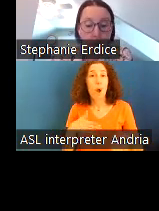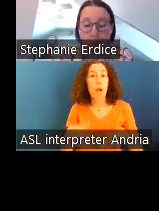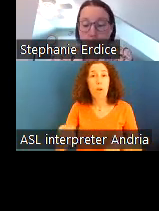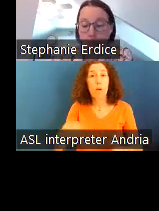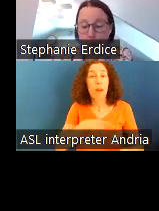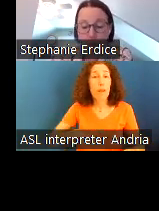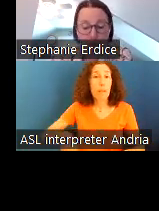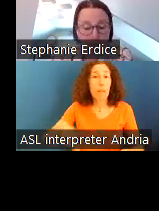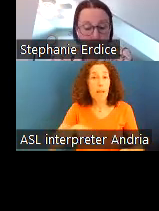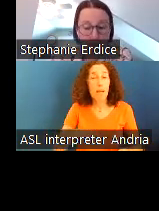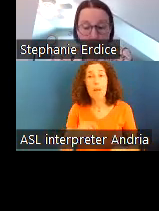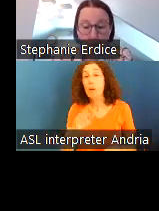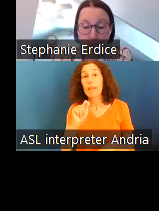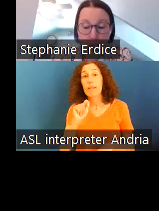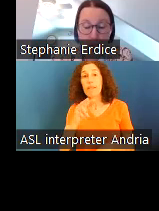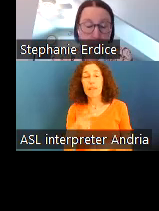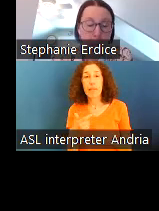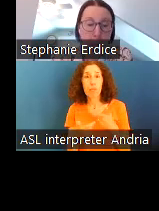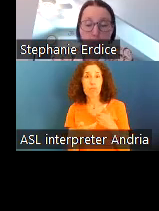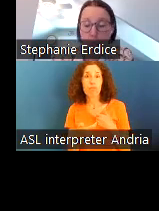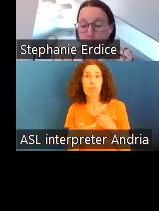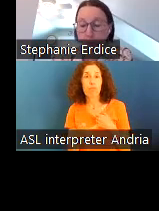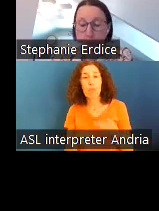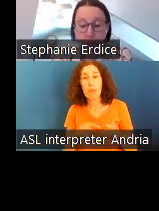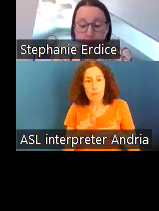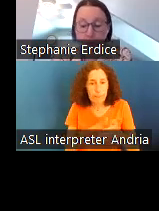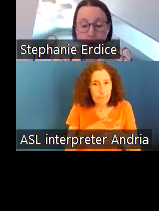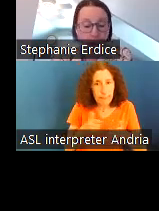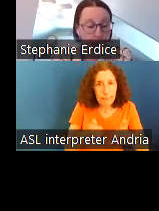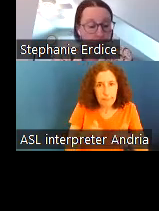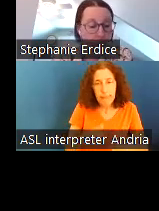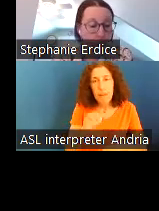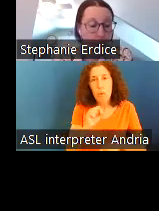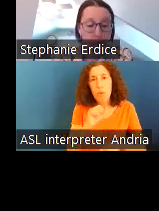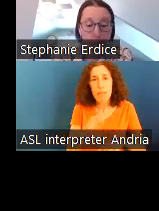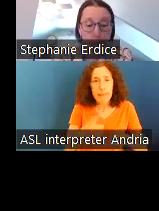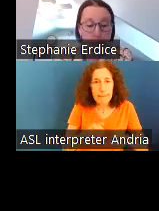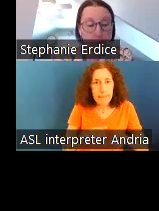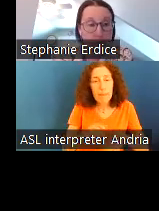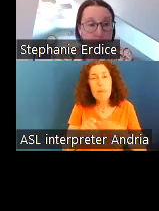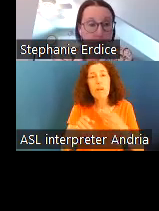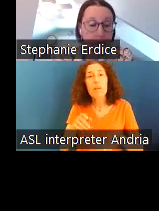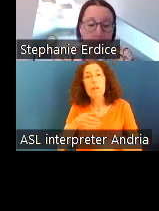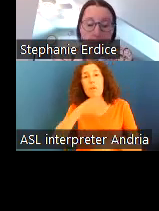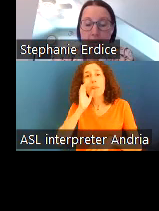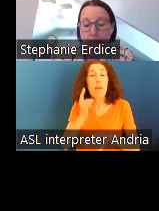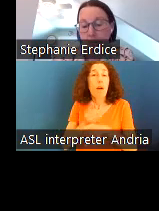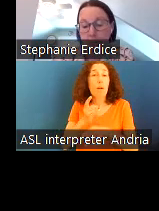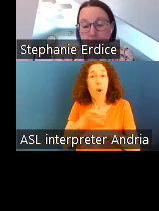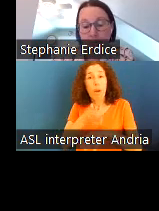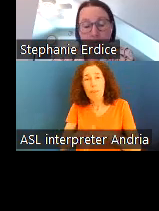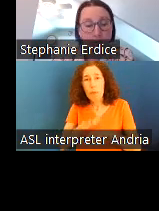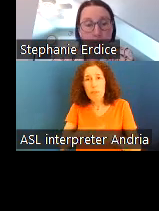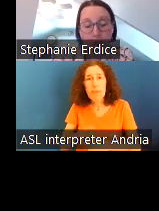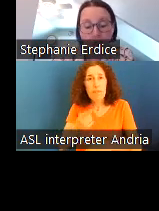TV, scrolling or posting on social media, drinking a beer or a glass of wine after a stressful day,